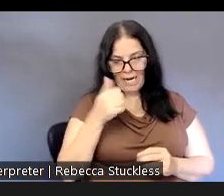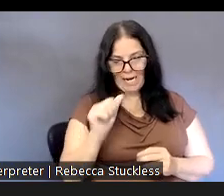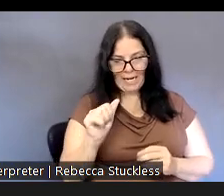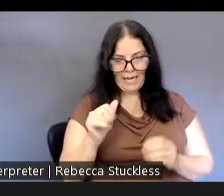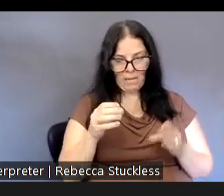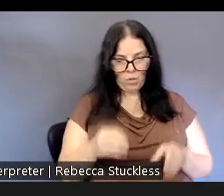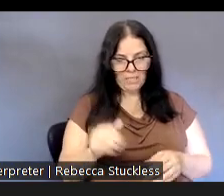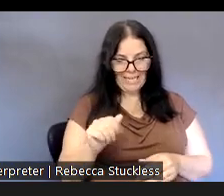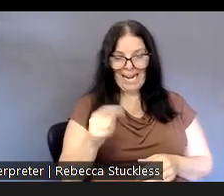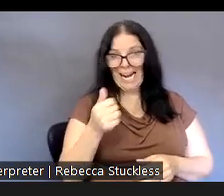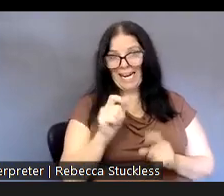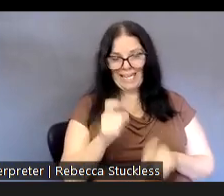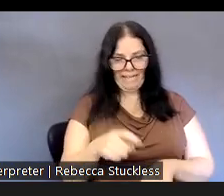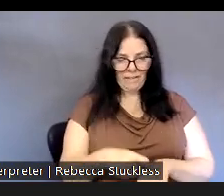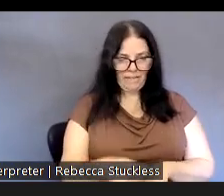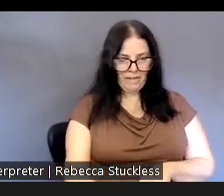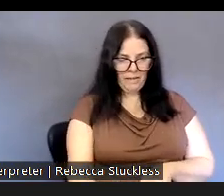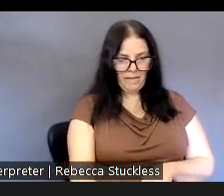given time.